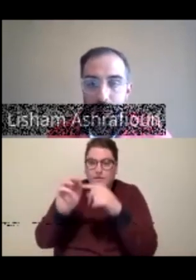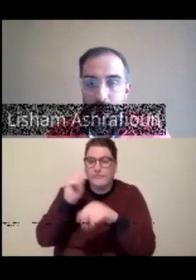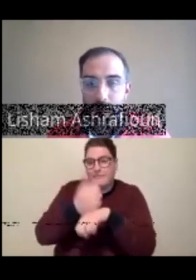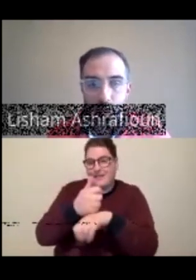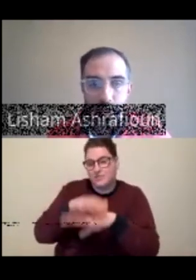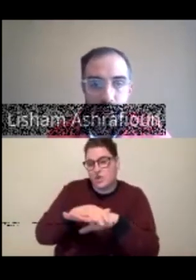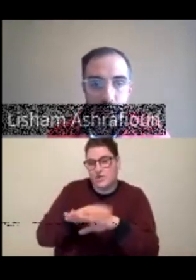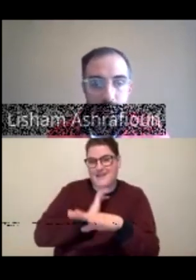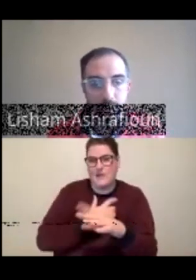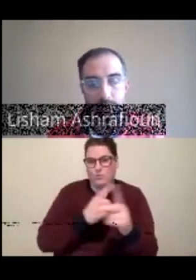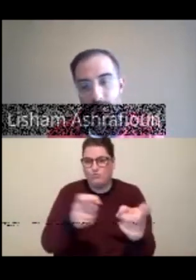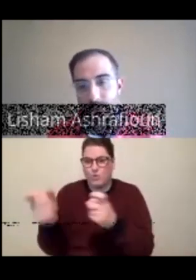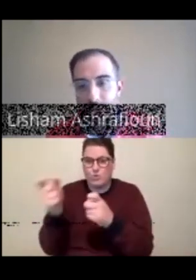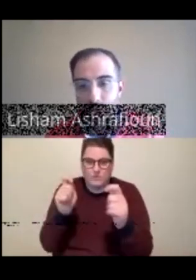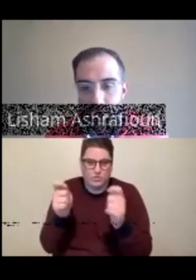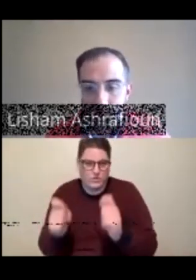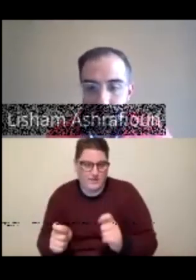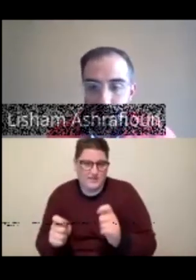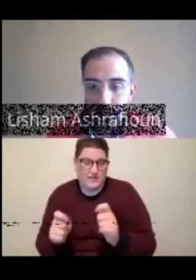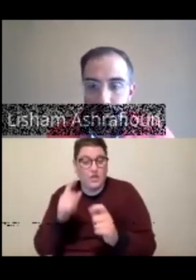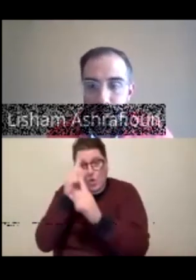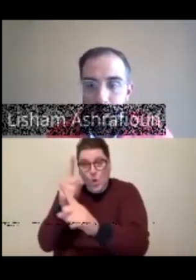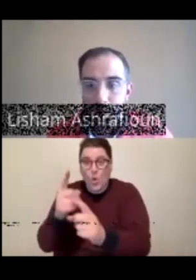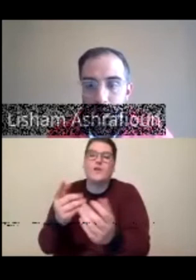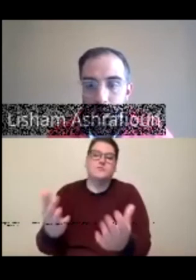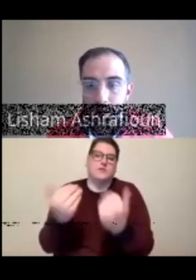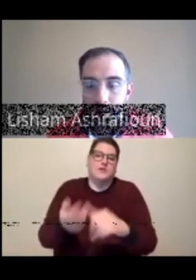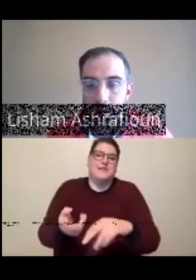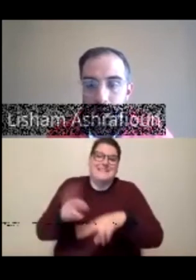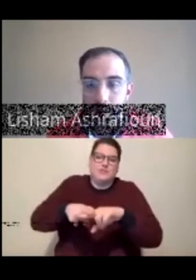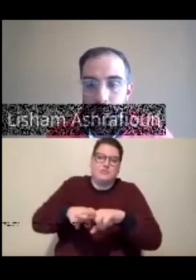recruitment tweaks to increase